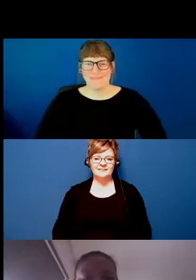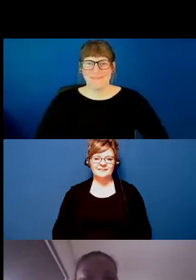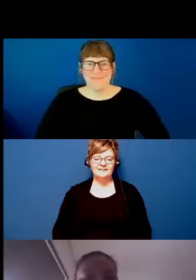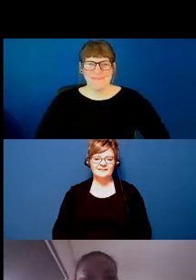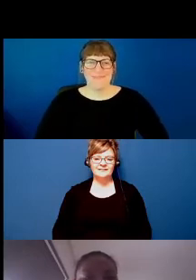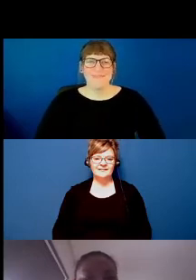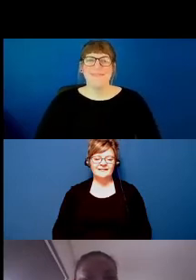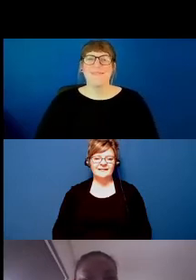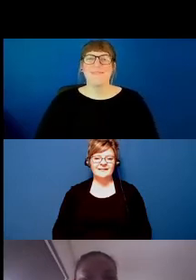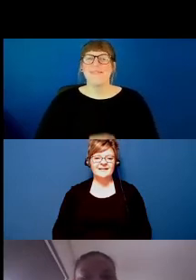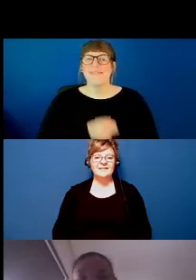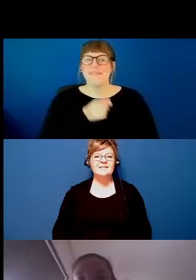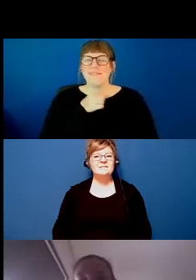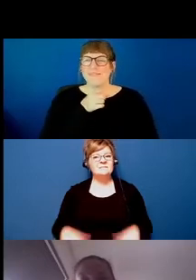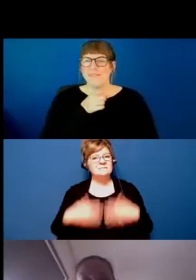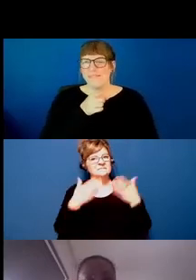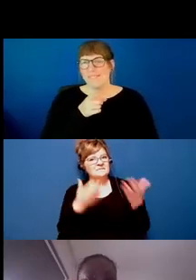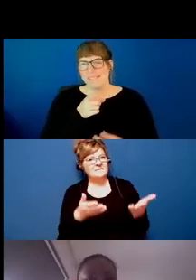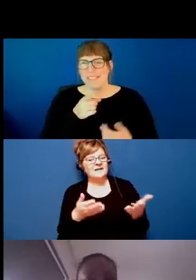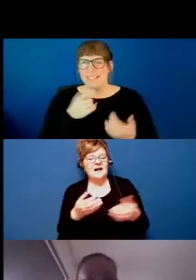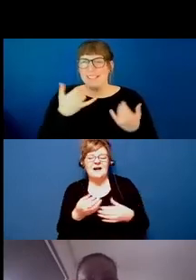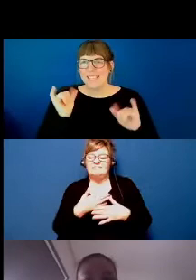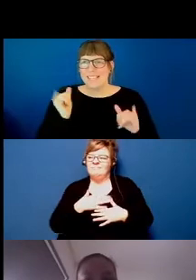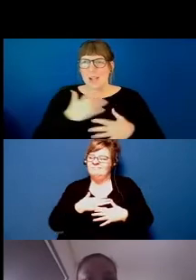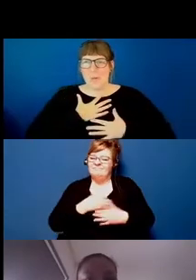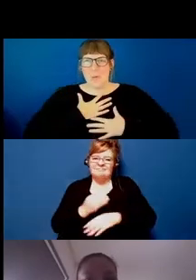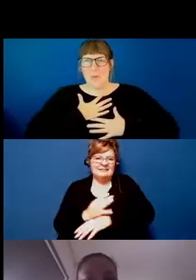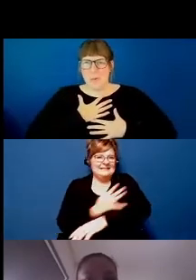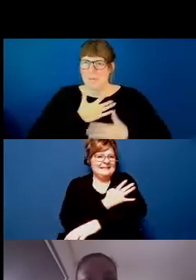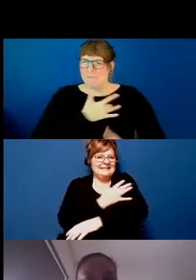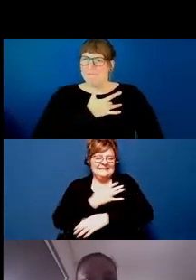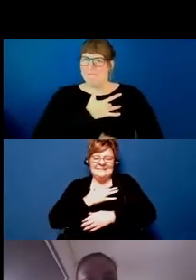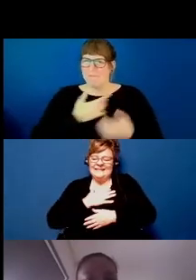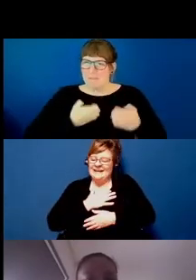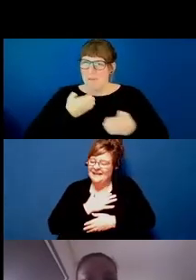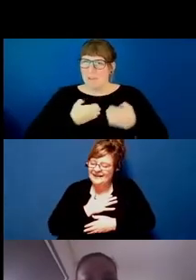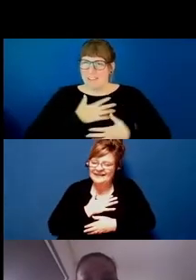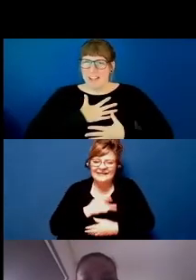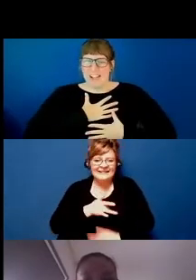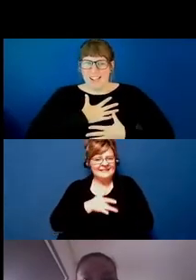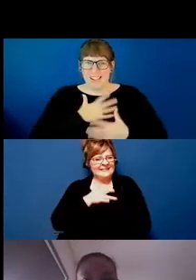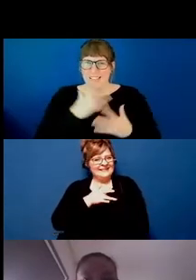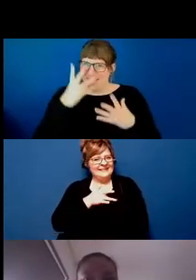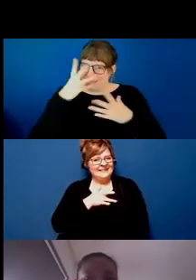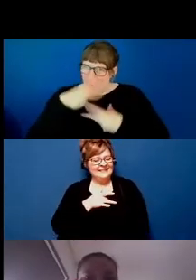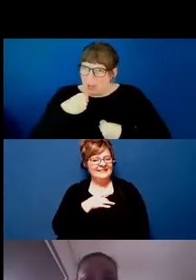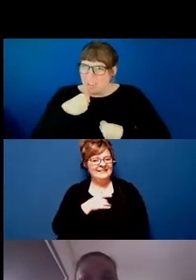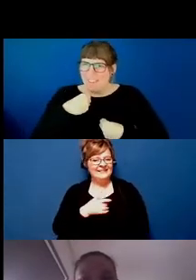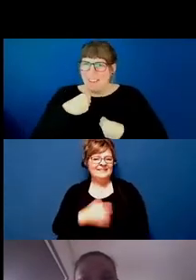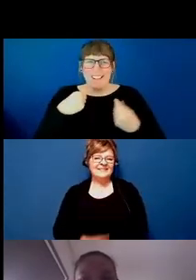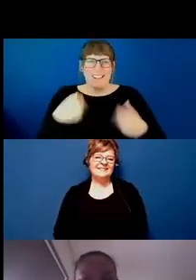So that was her. I still get like choked up as I watch it. It was such a beautiful moment.